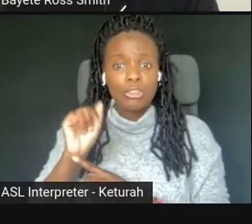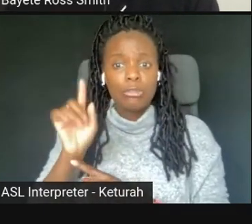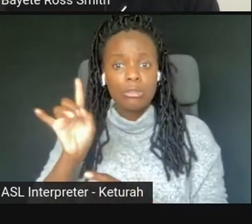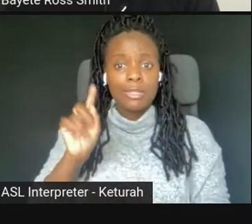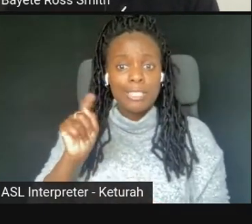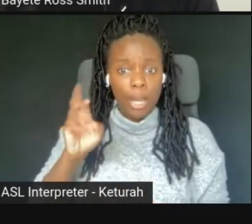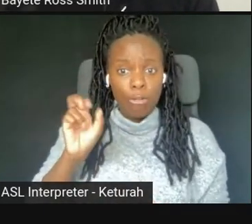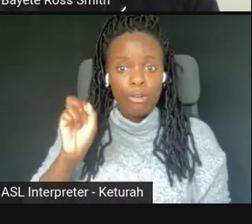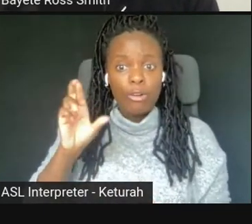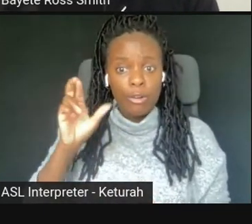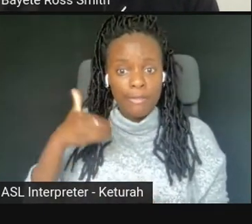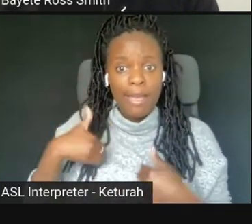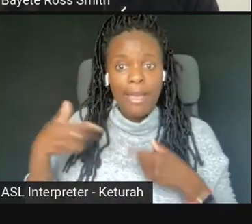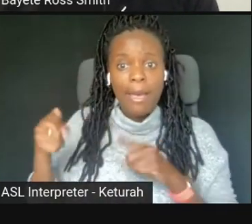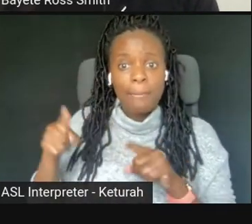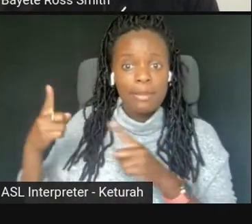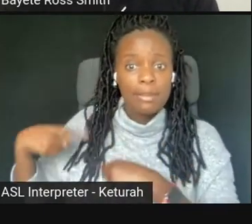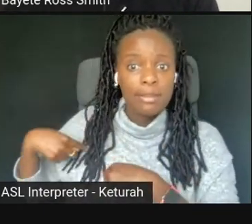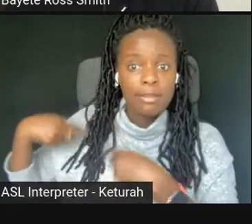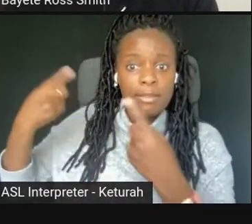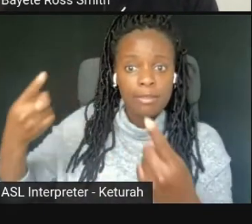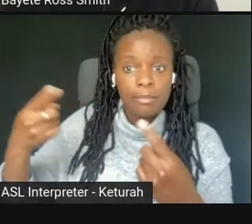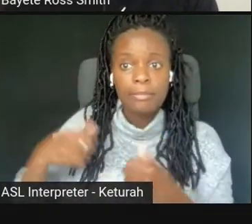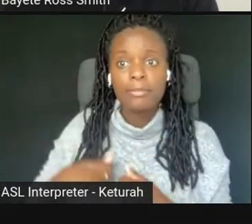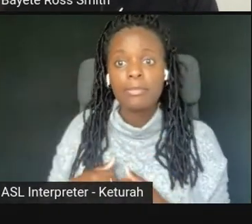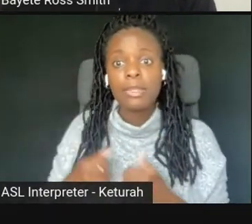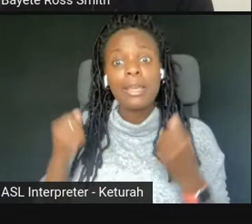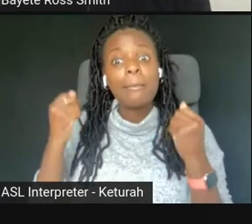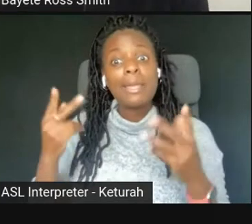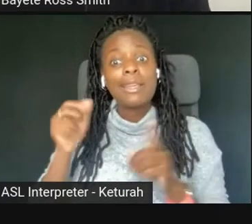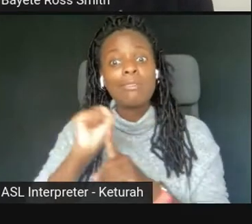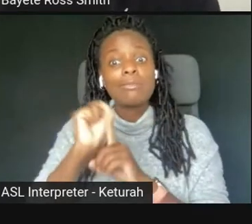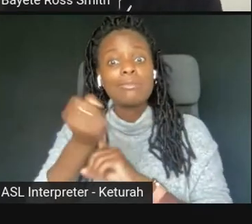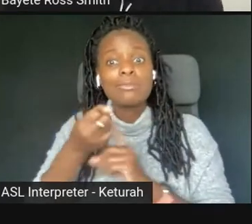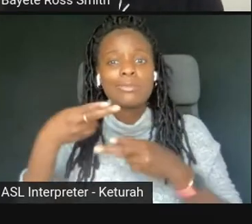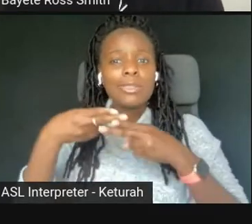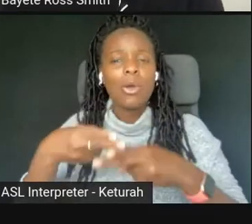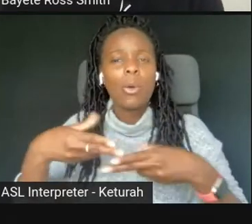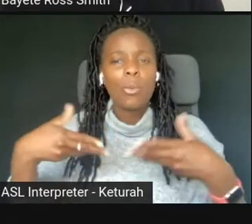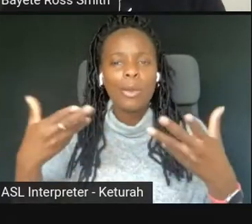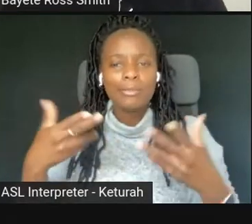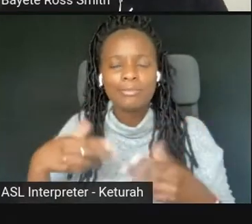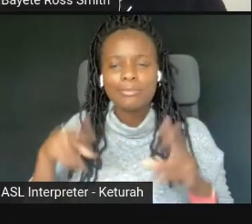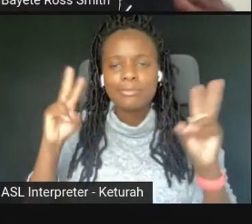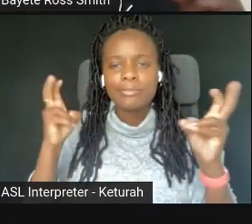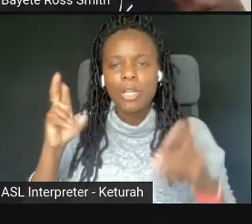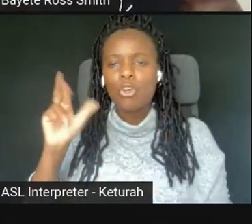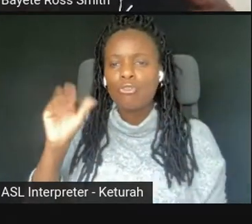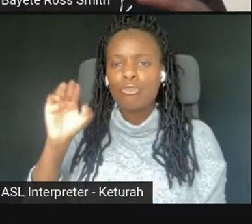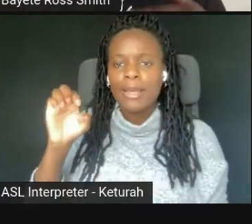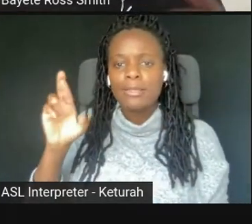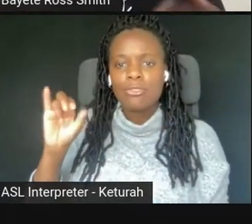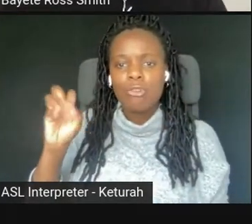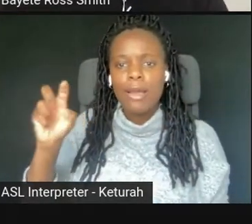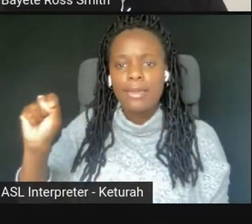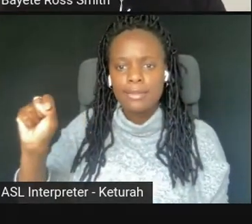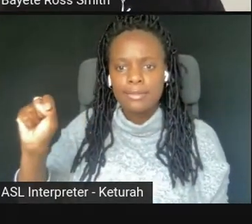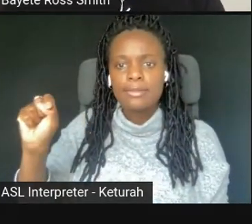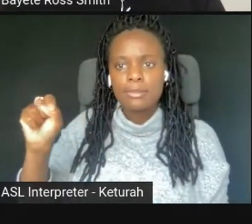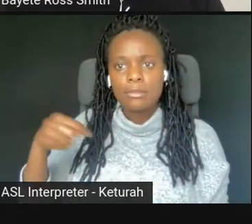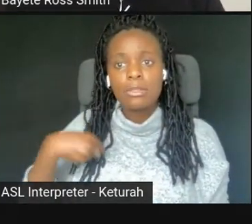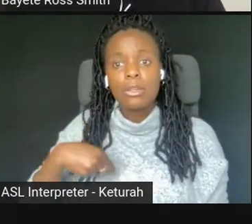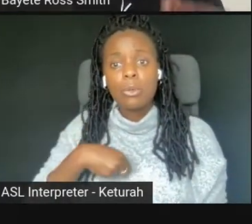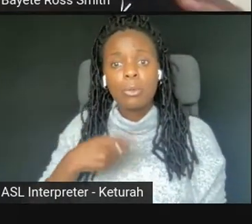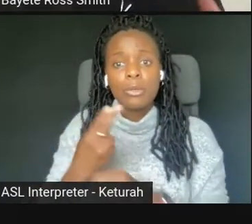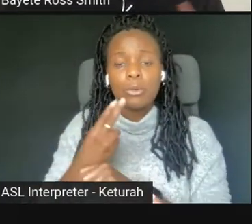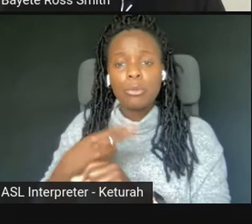Many of these scenarios are referred to as race riots. And we utilize 360 VR